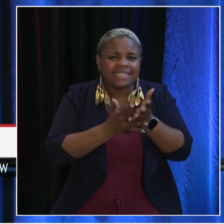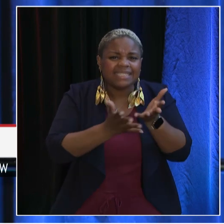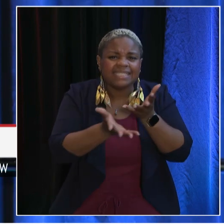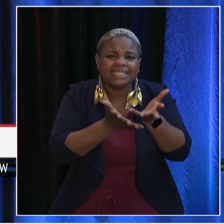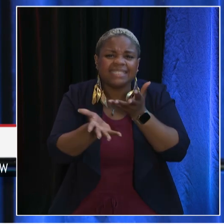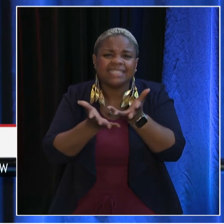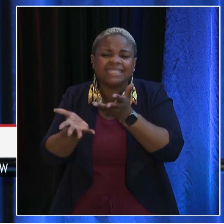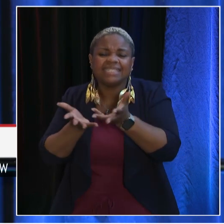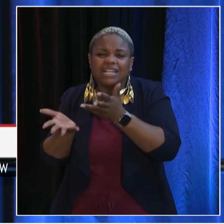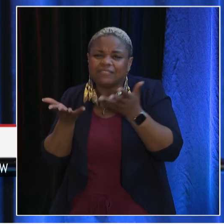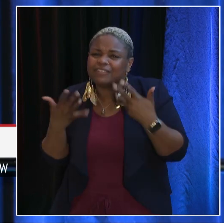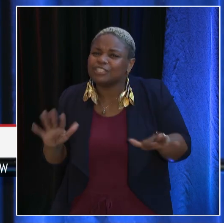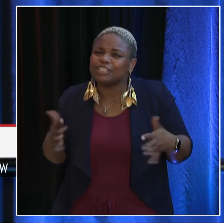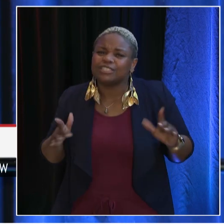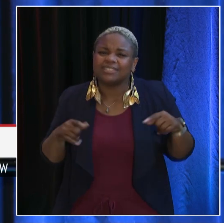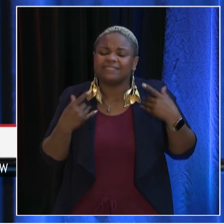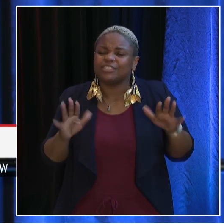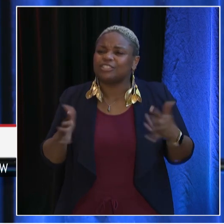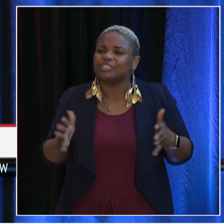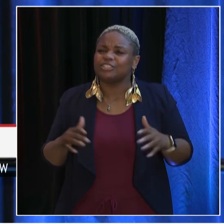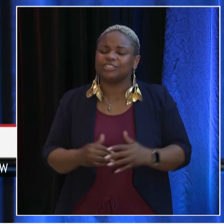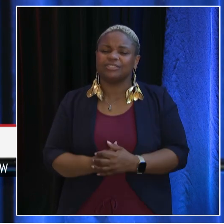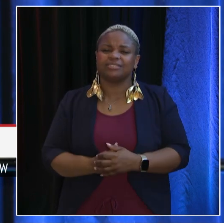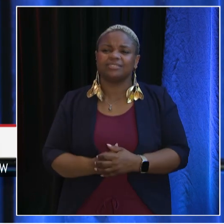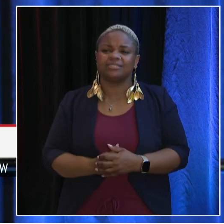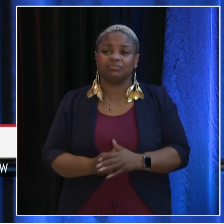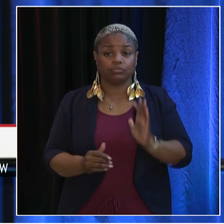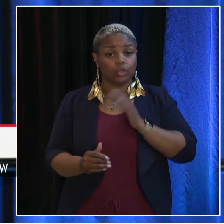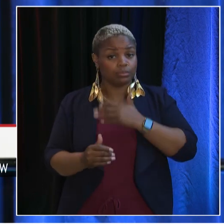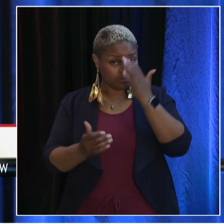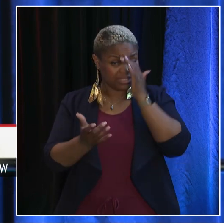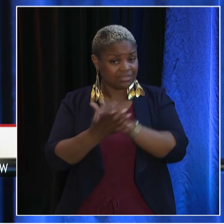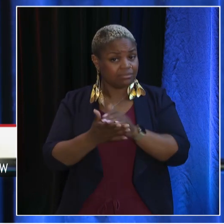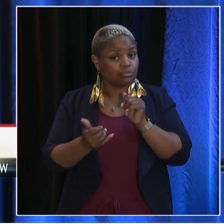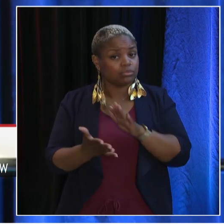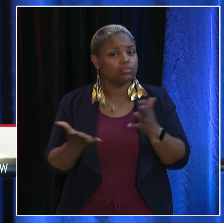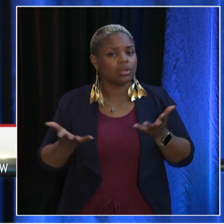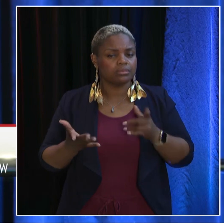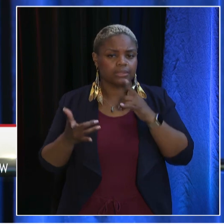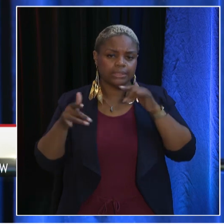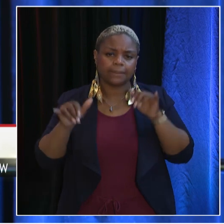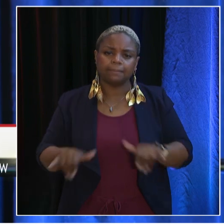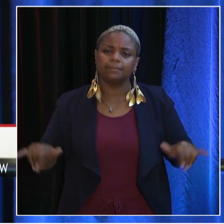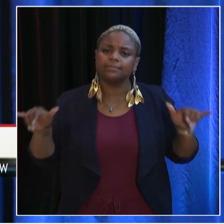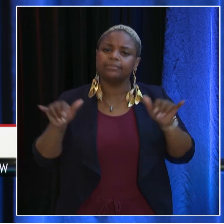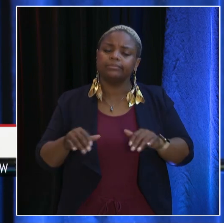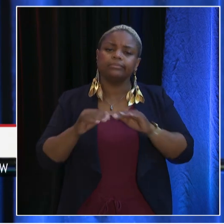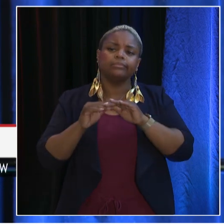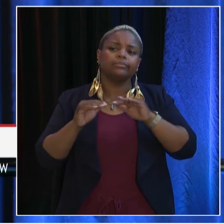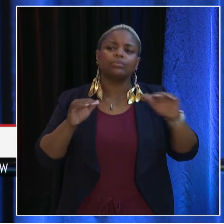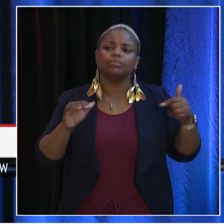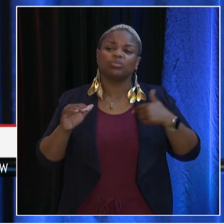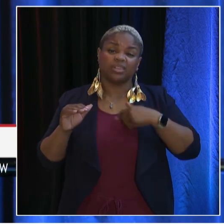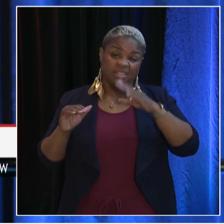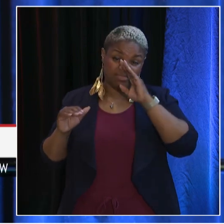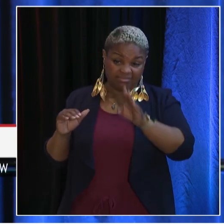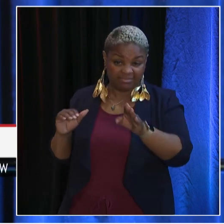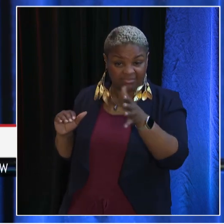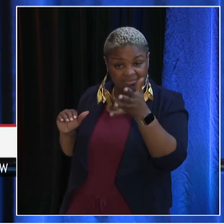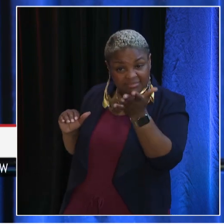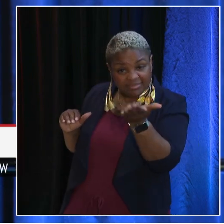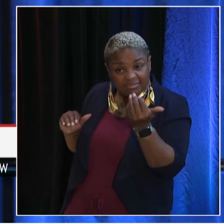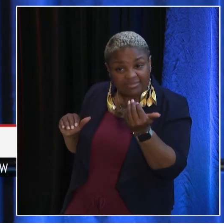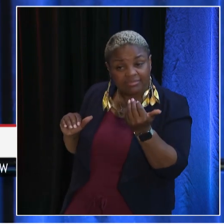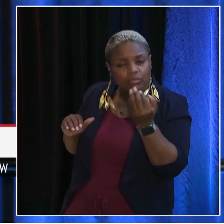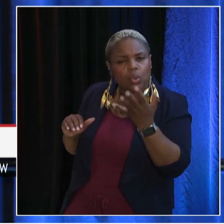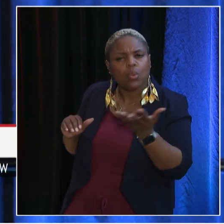And our approach has always been the same. We go to them, directly to them, and we tell them who we are. We